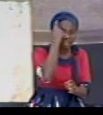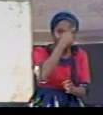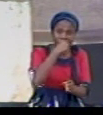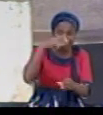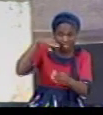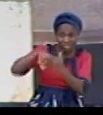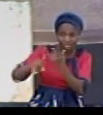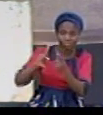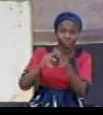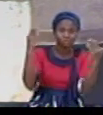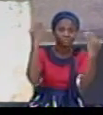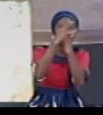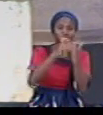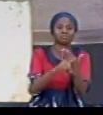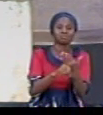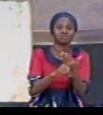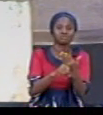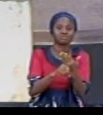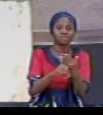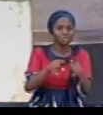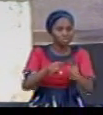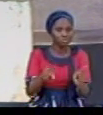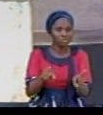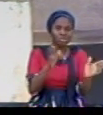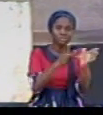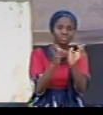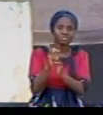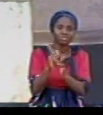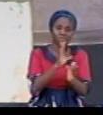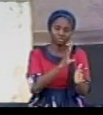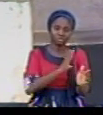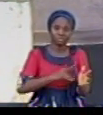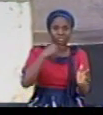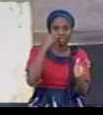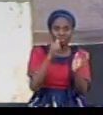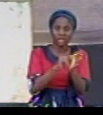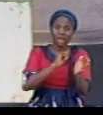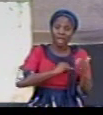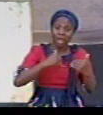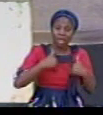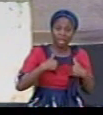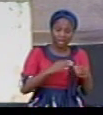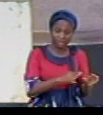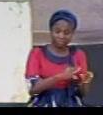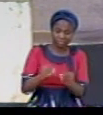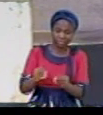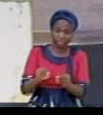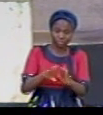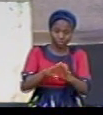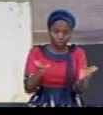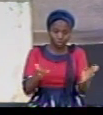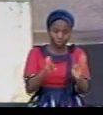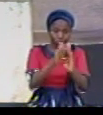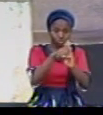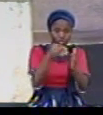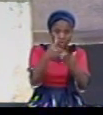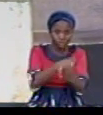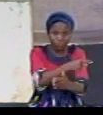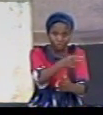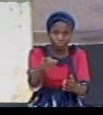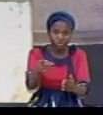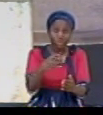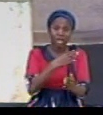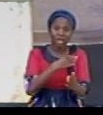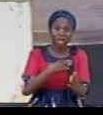meanwhile, Jesus said, I've set an open door before you. And what I